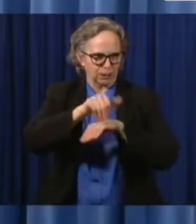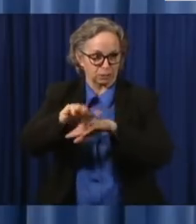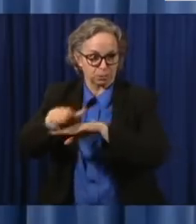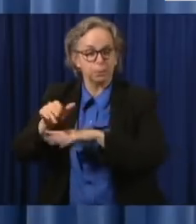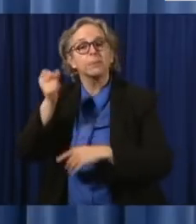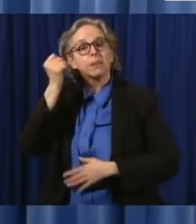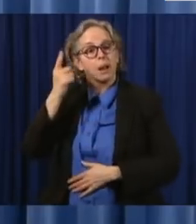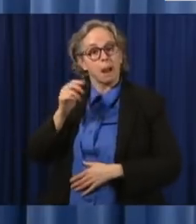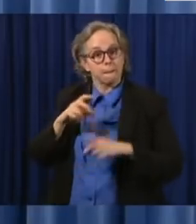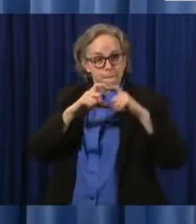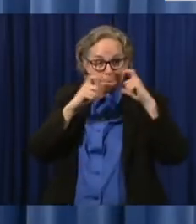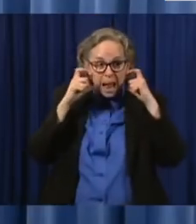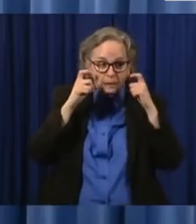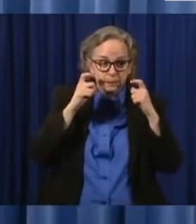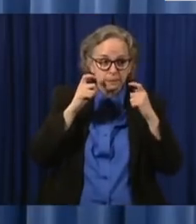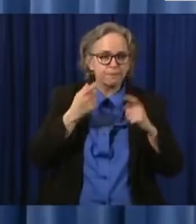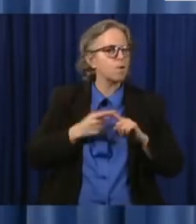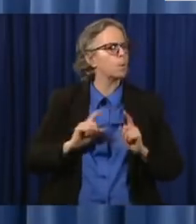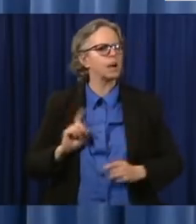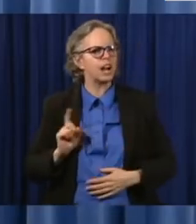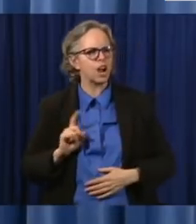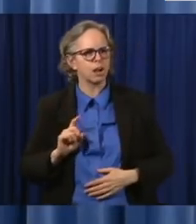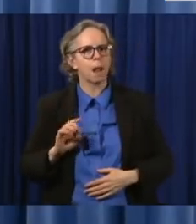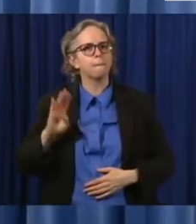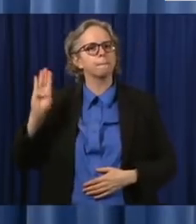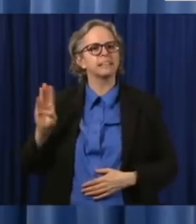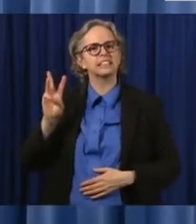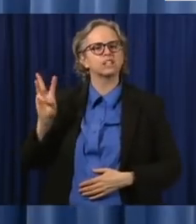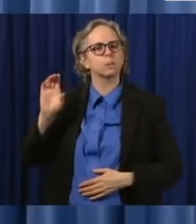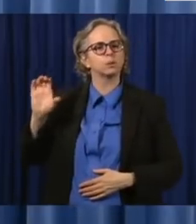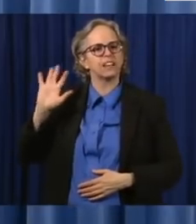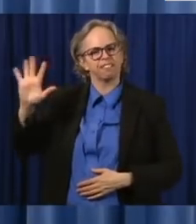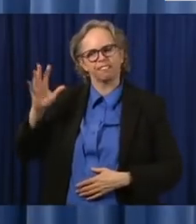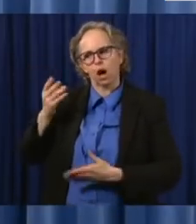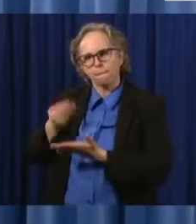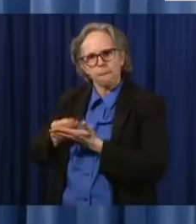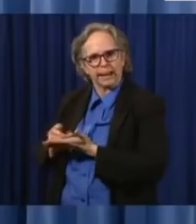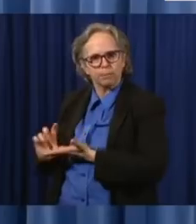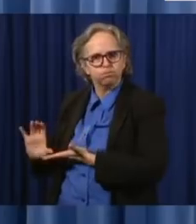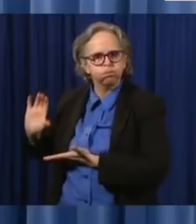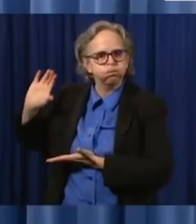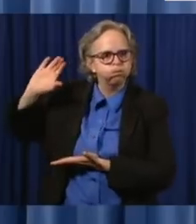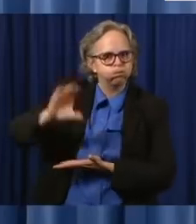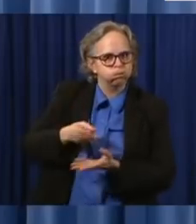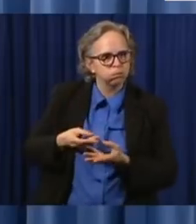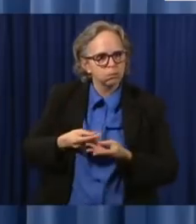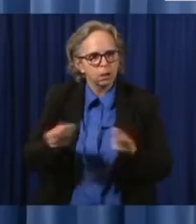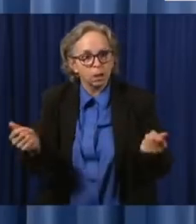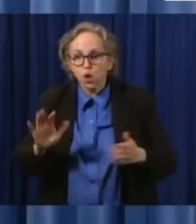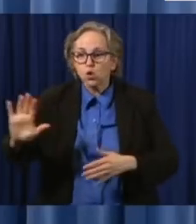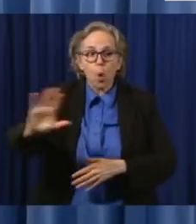through BWC's existing budget and will not impact premiums.